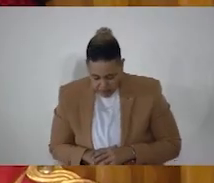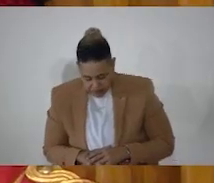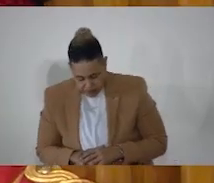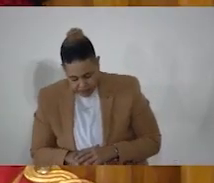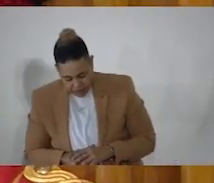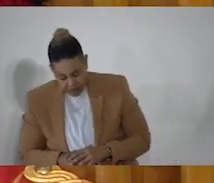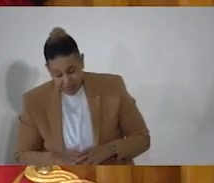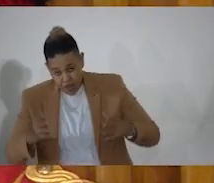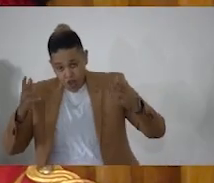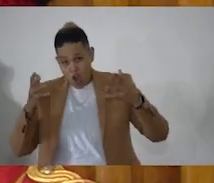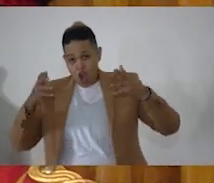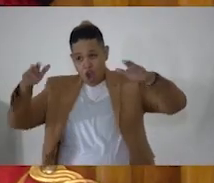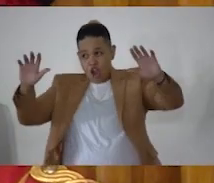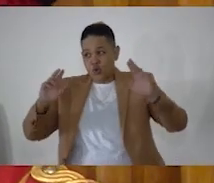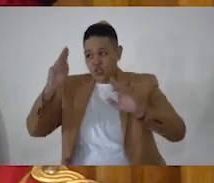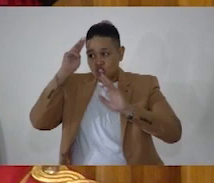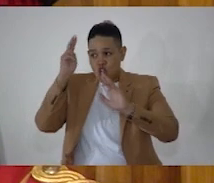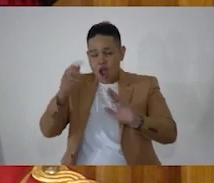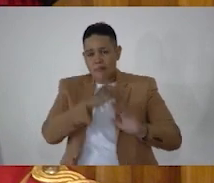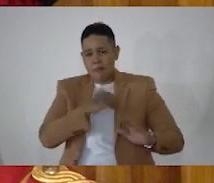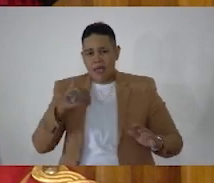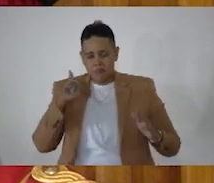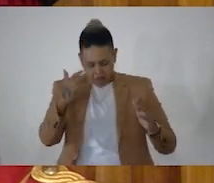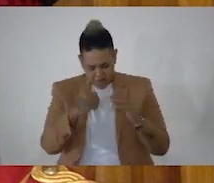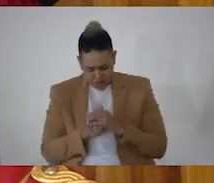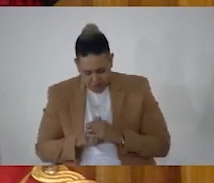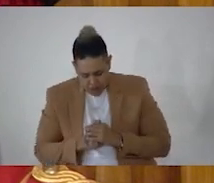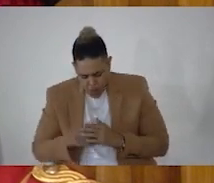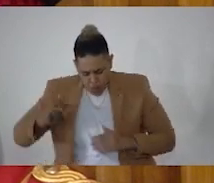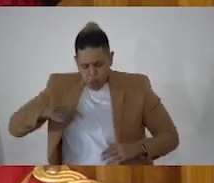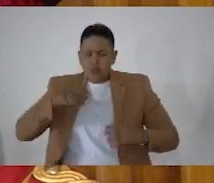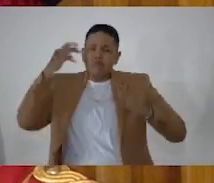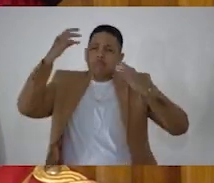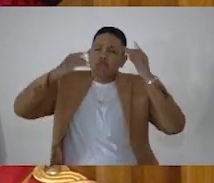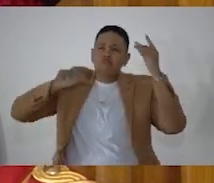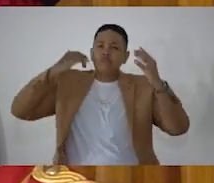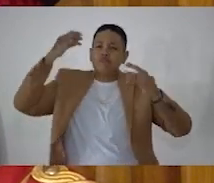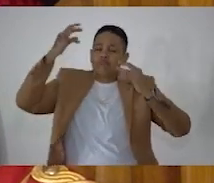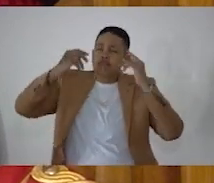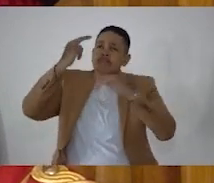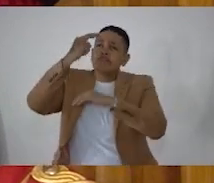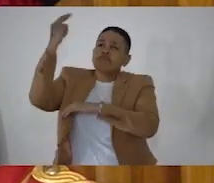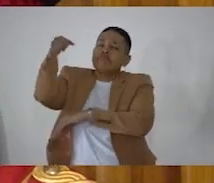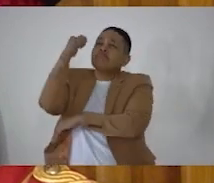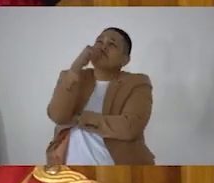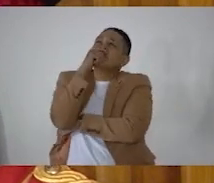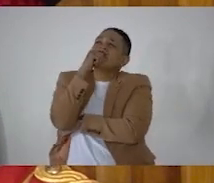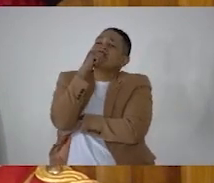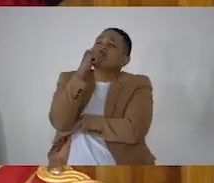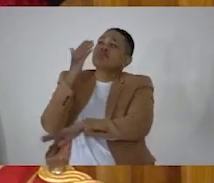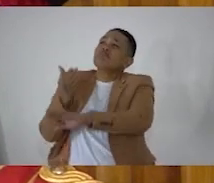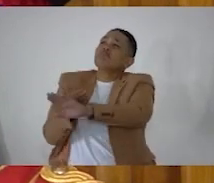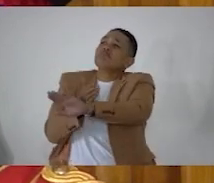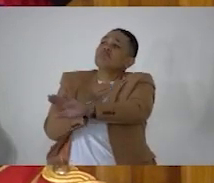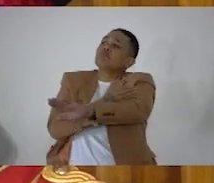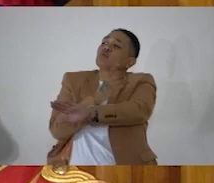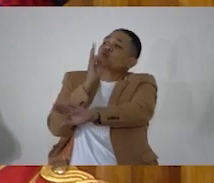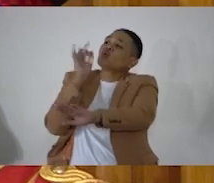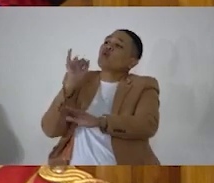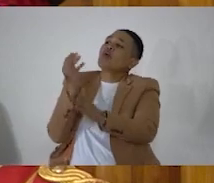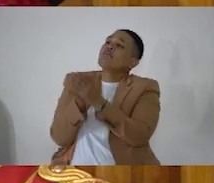In conclusion, honorable members, as we reflect on the progress made in fiscal year